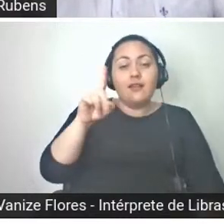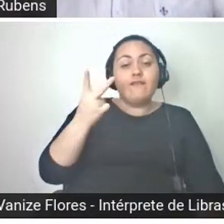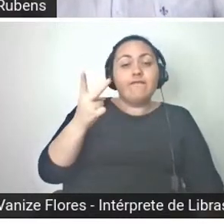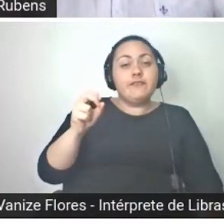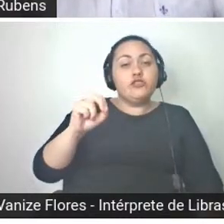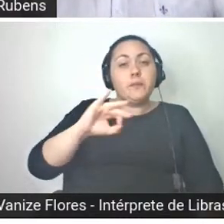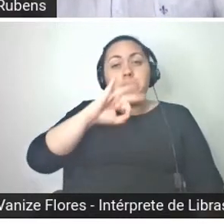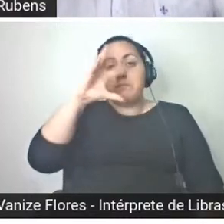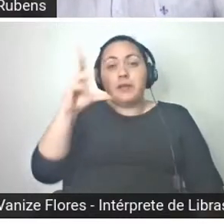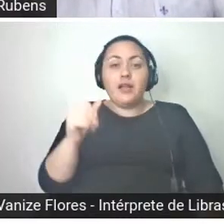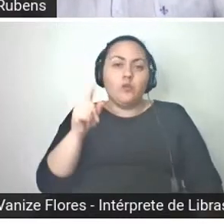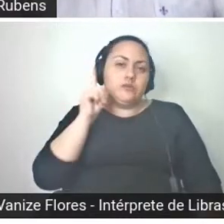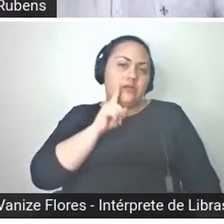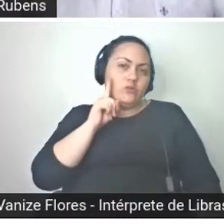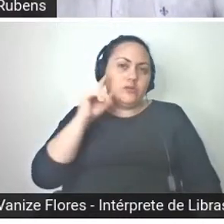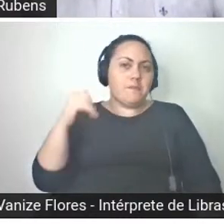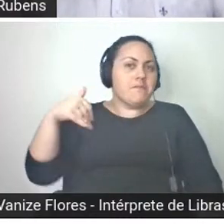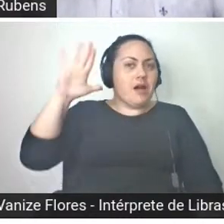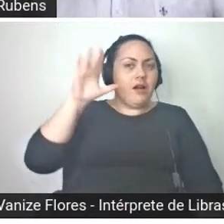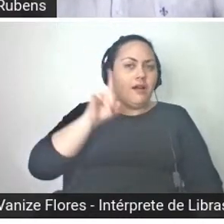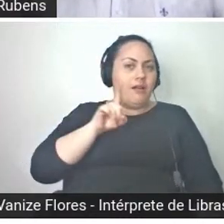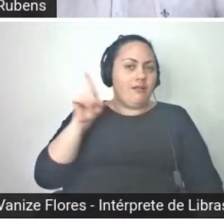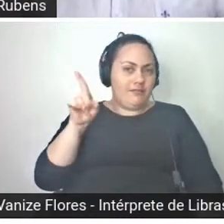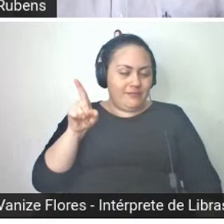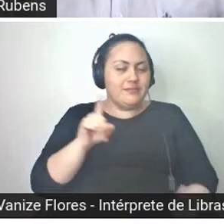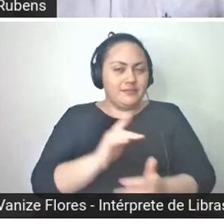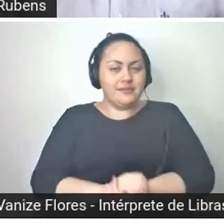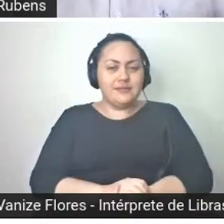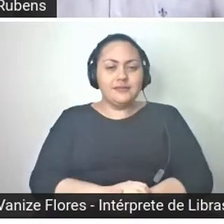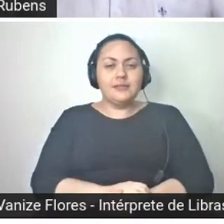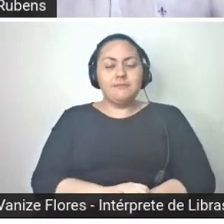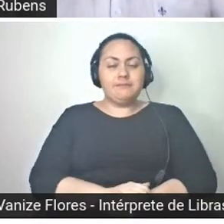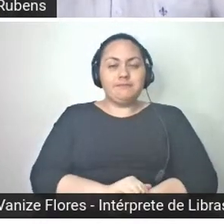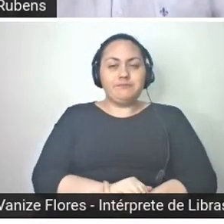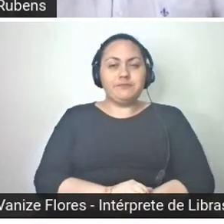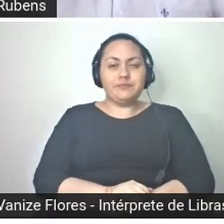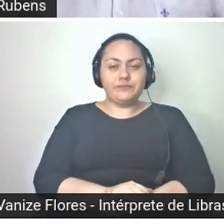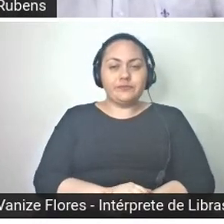Estados Unidos. Yeah, when it comes to